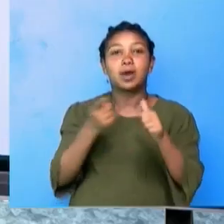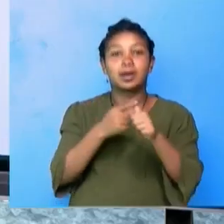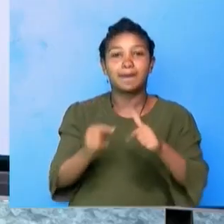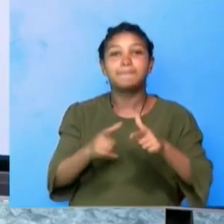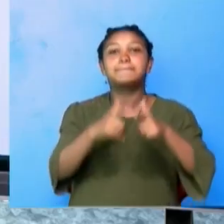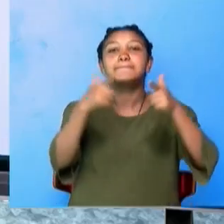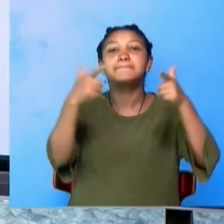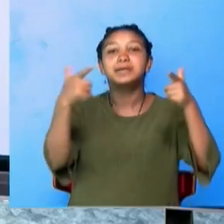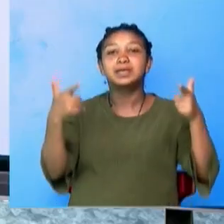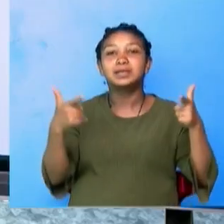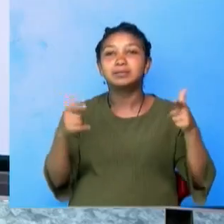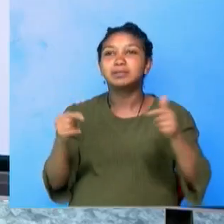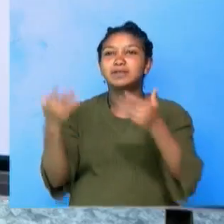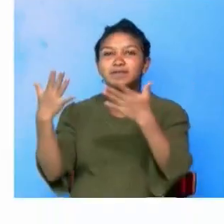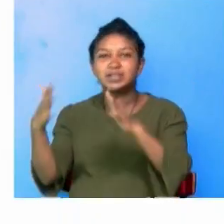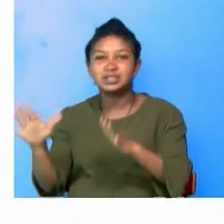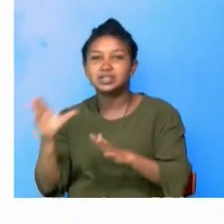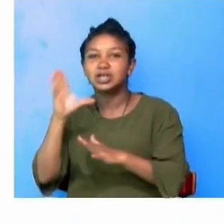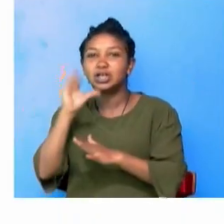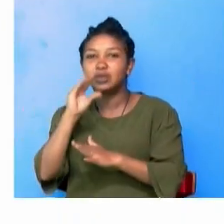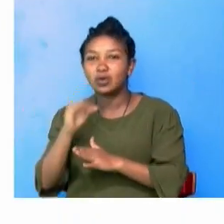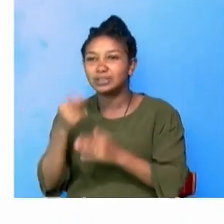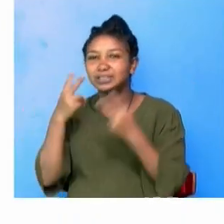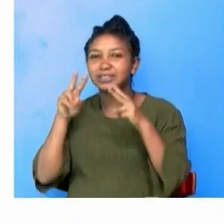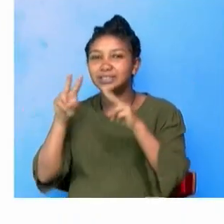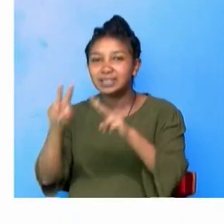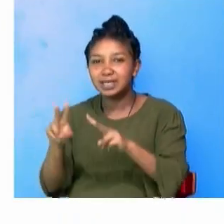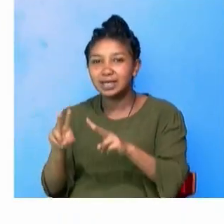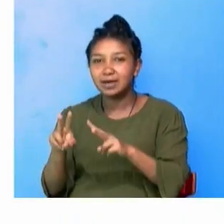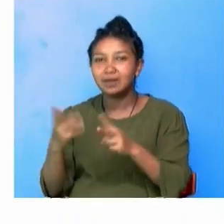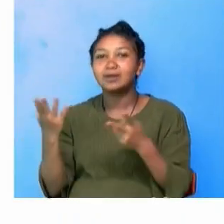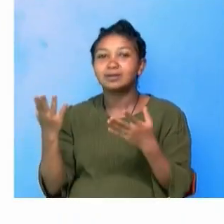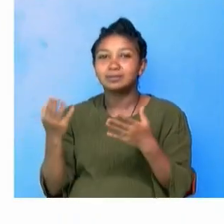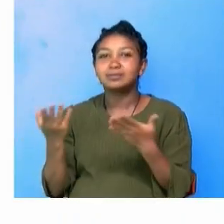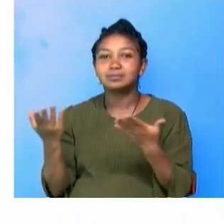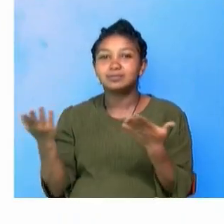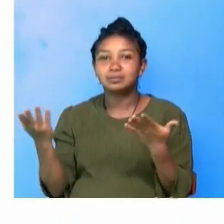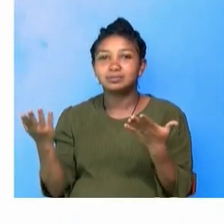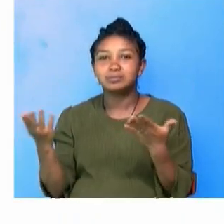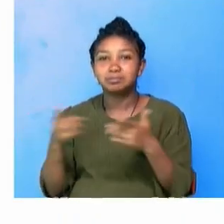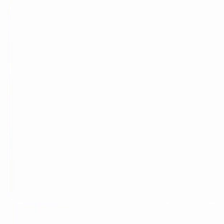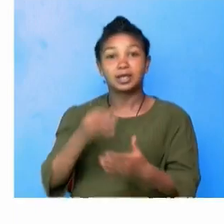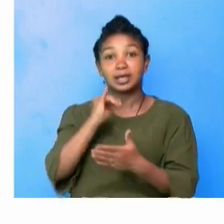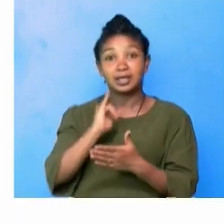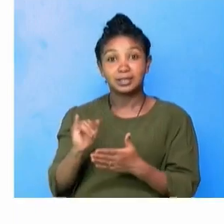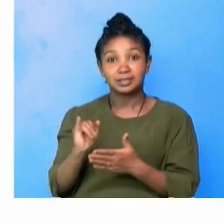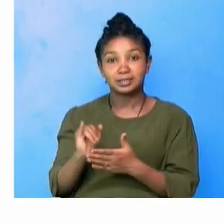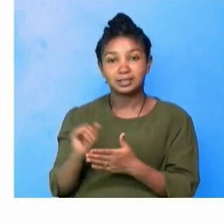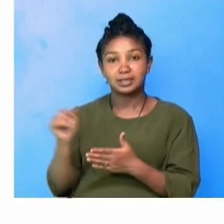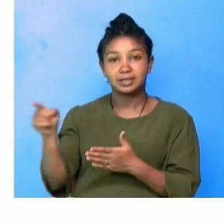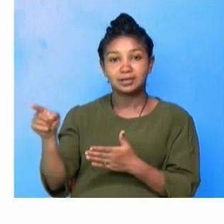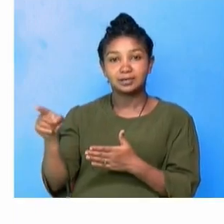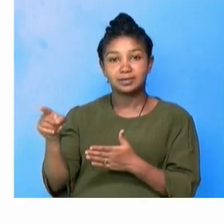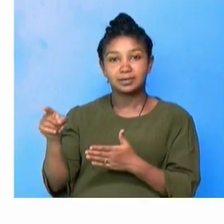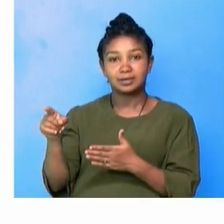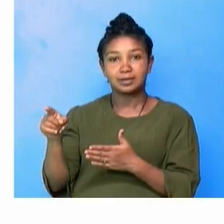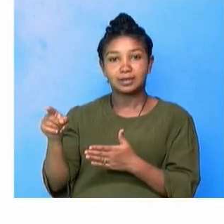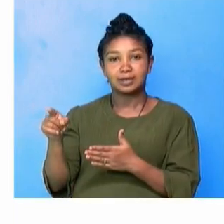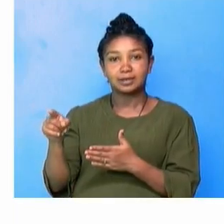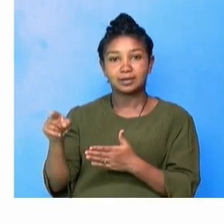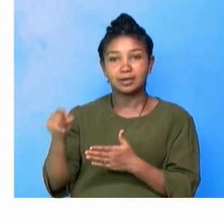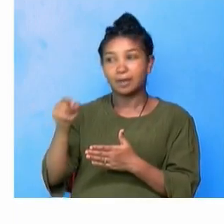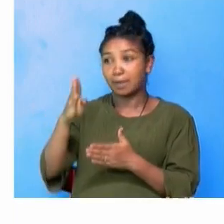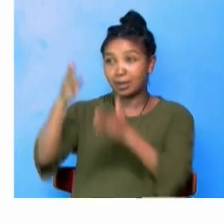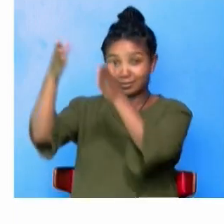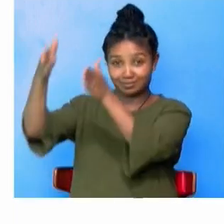big, finish, talk, see, thick, big. So here is Holloman A,